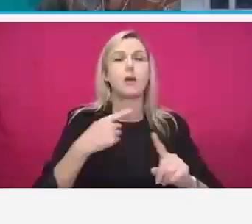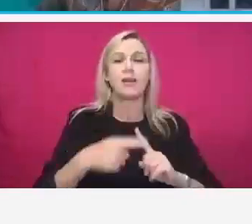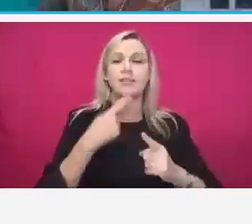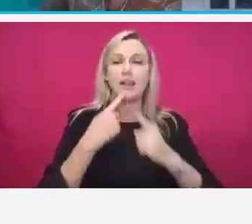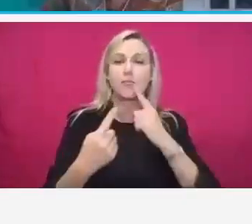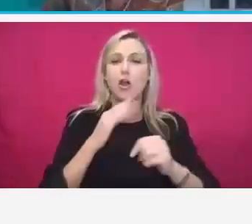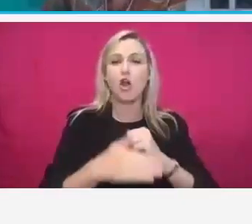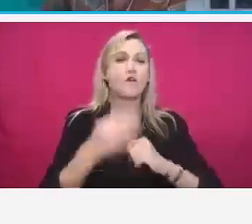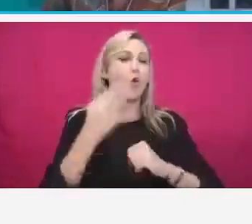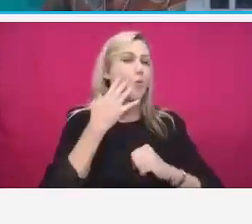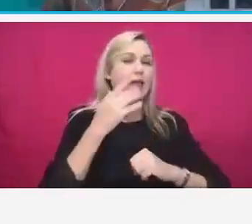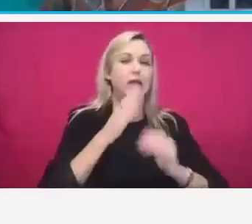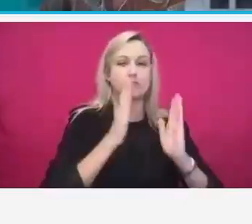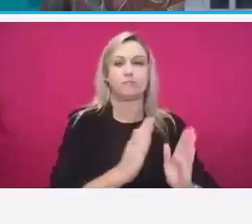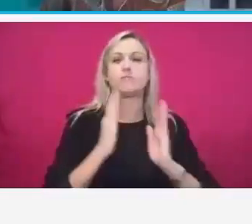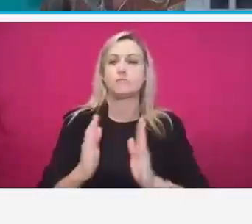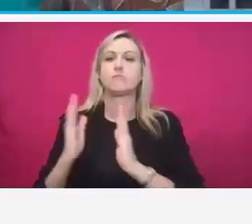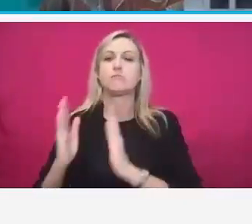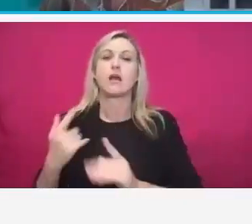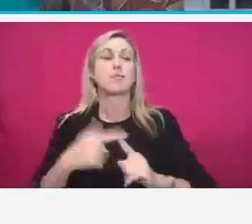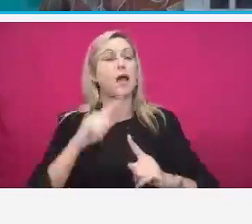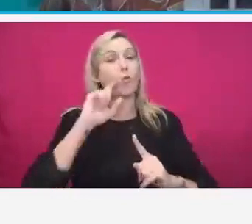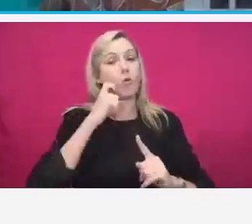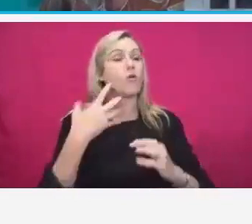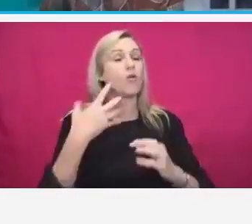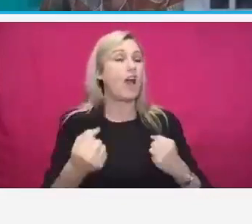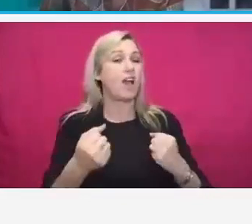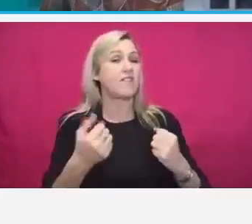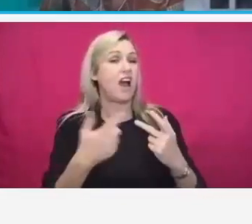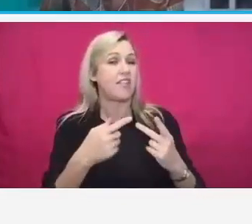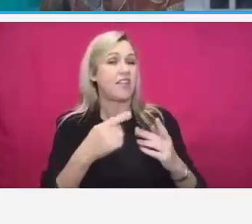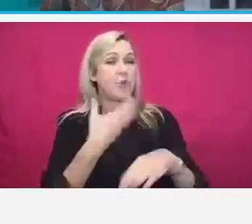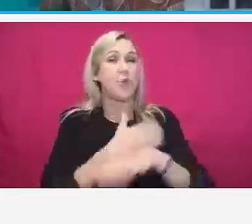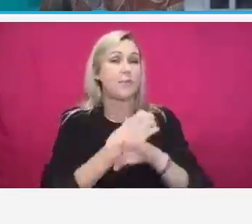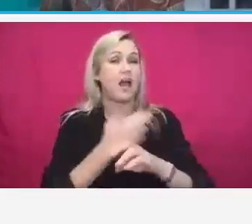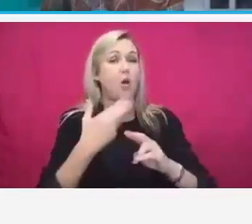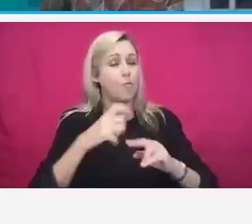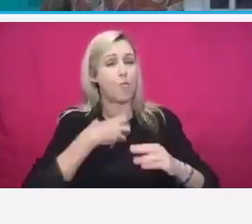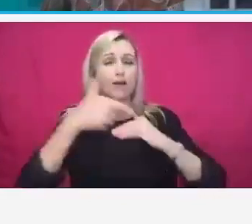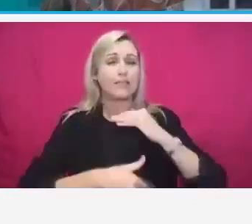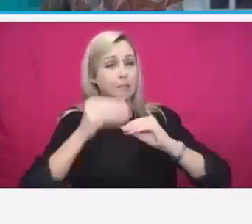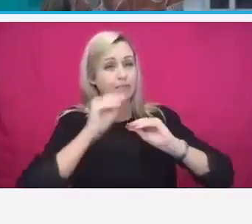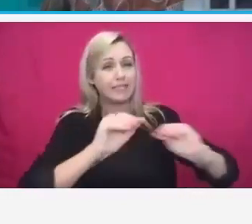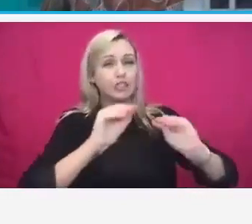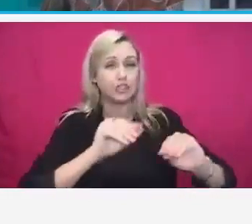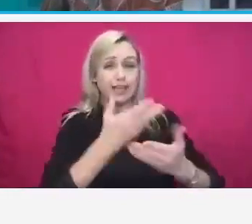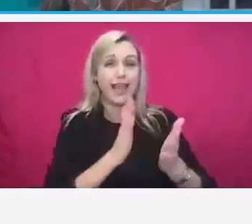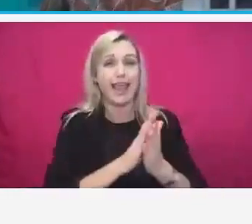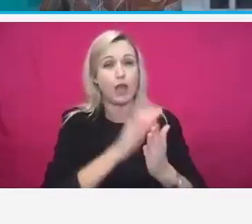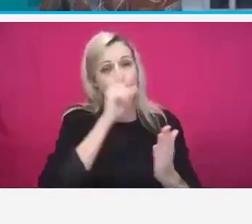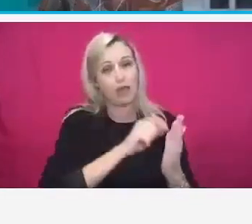around the timeframes. There'll be a number of training opportunities and detailed webinars to take you through the technical aspects of this